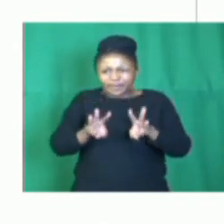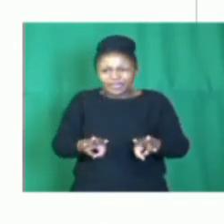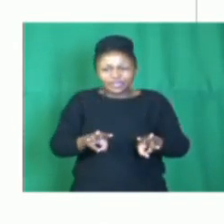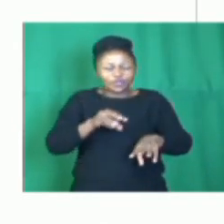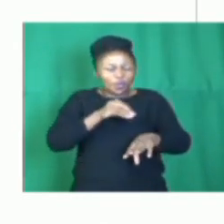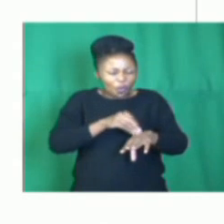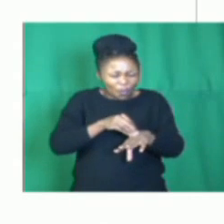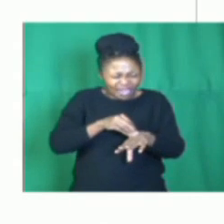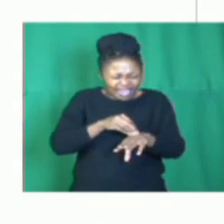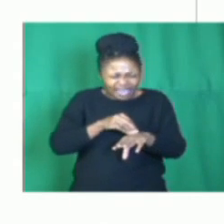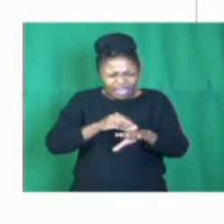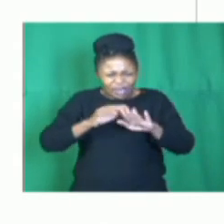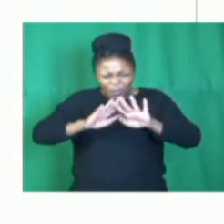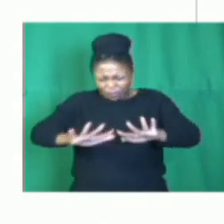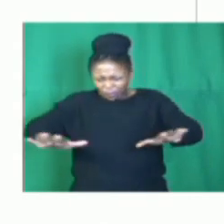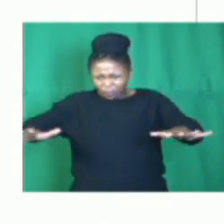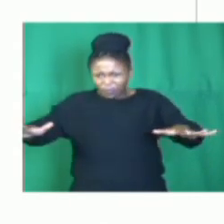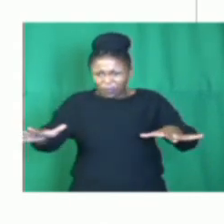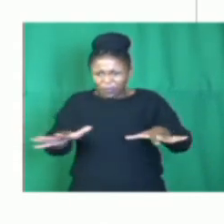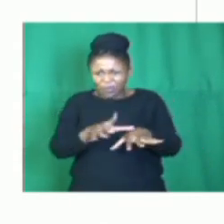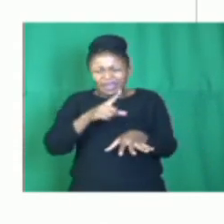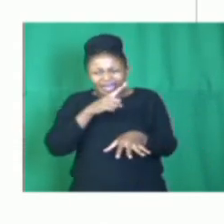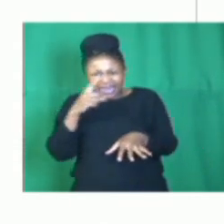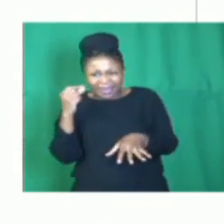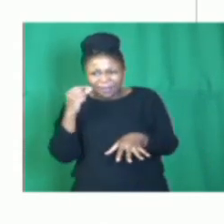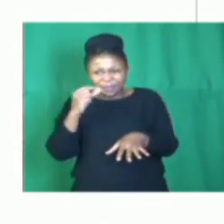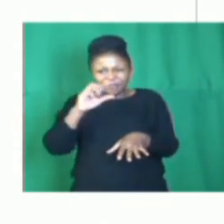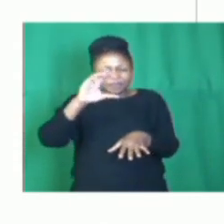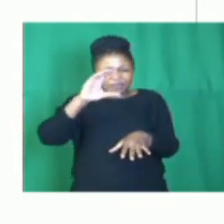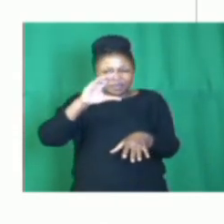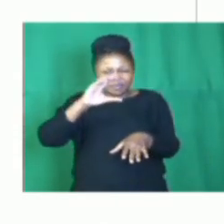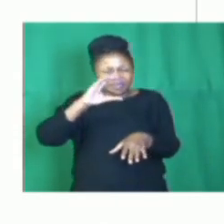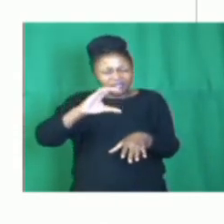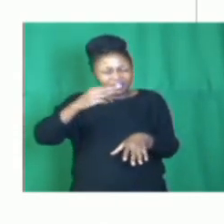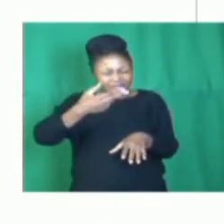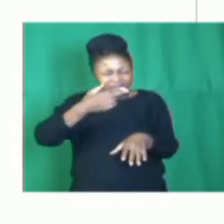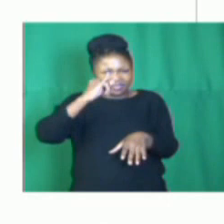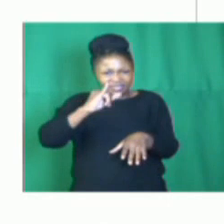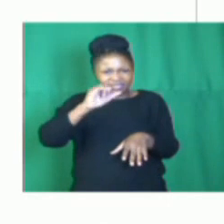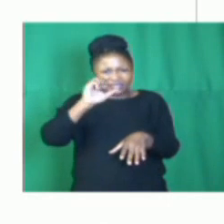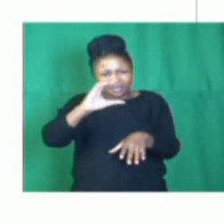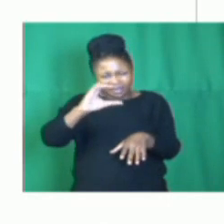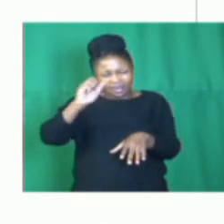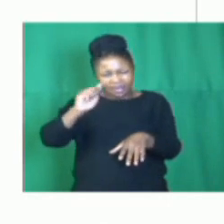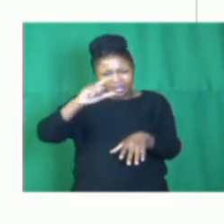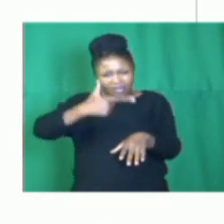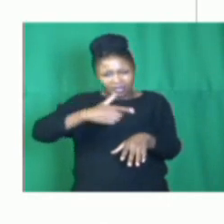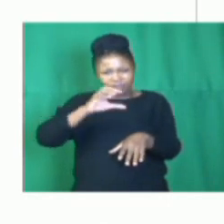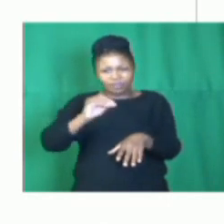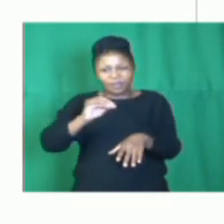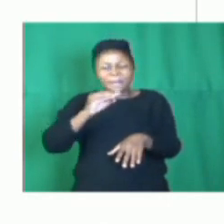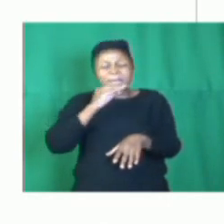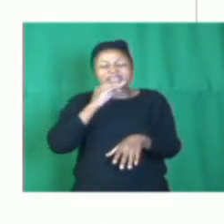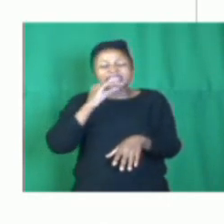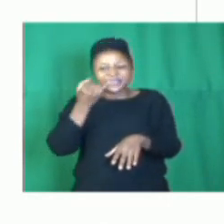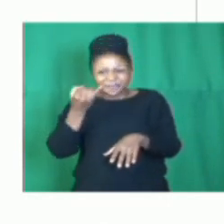us the period first and they have given us the time later. So now, the